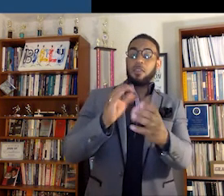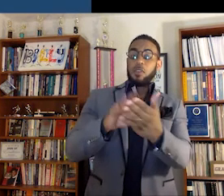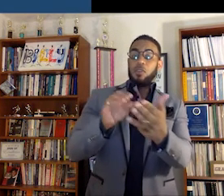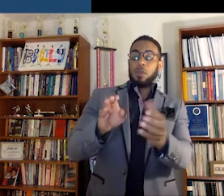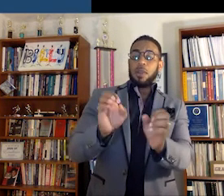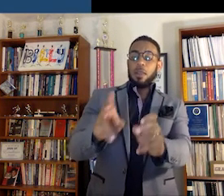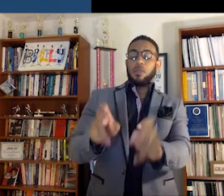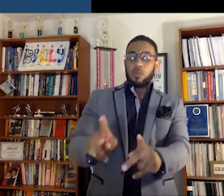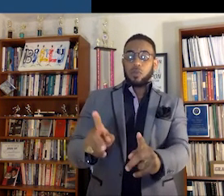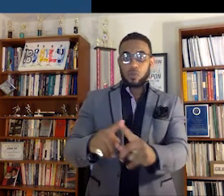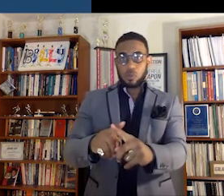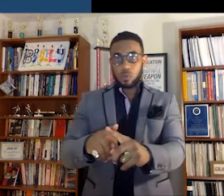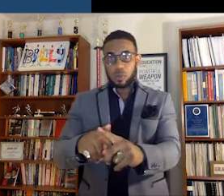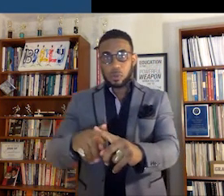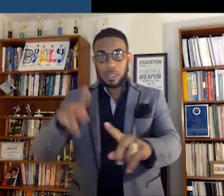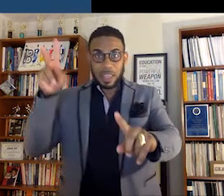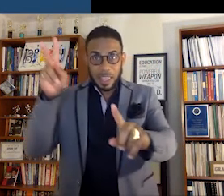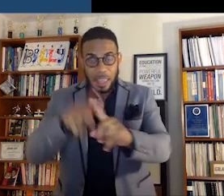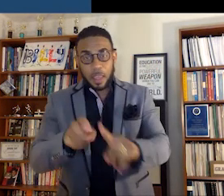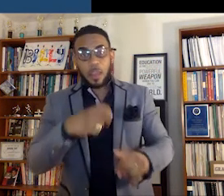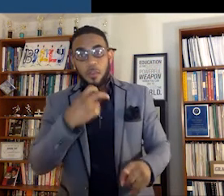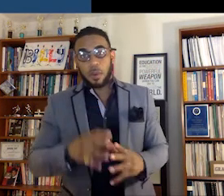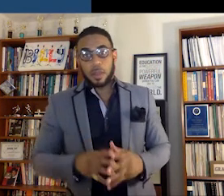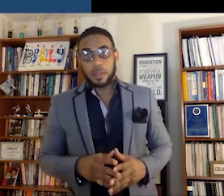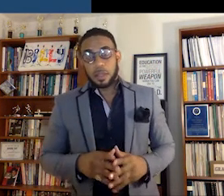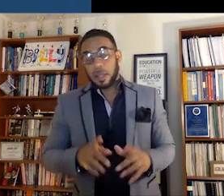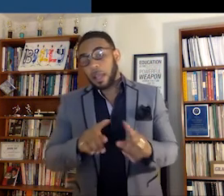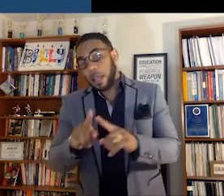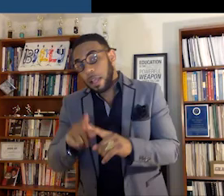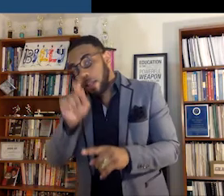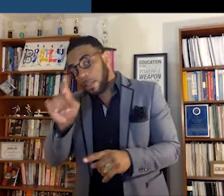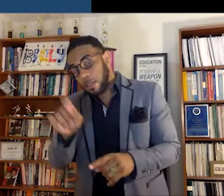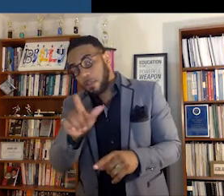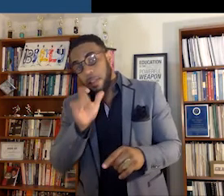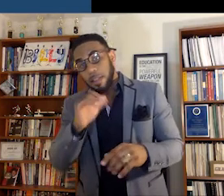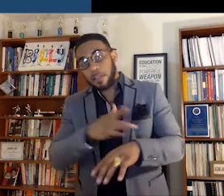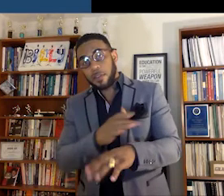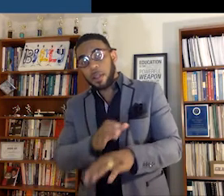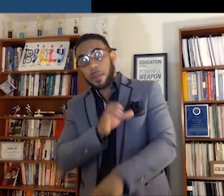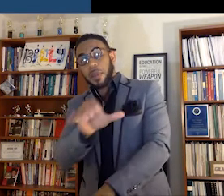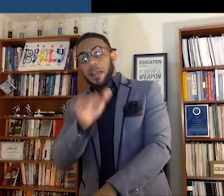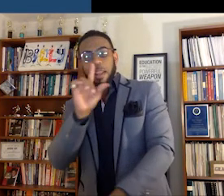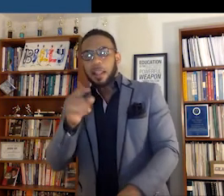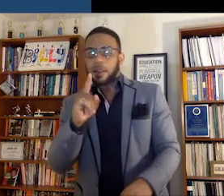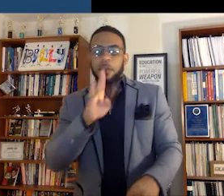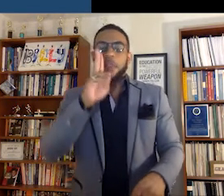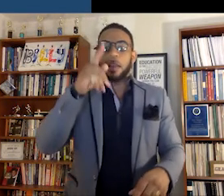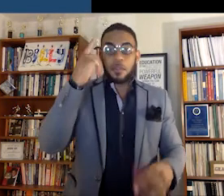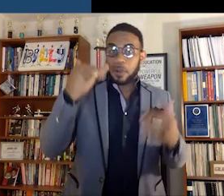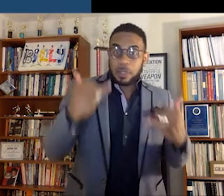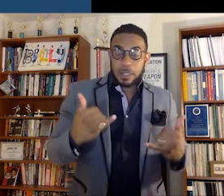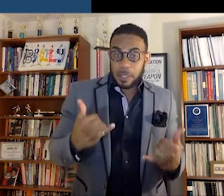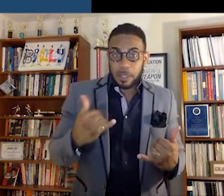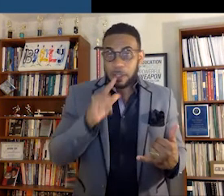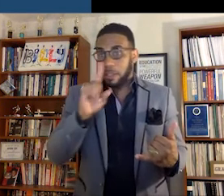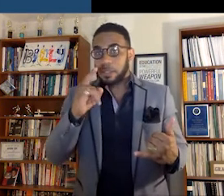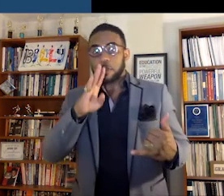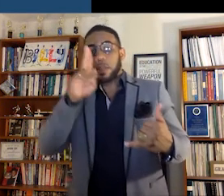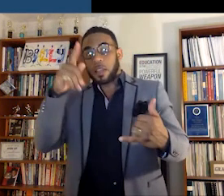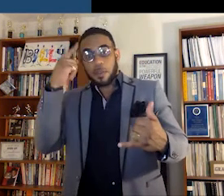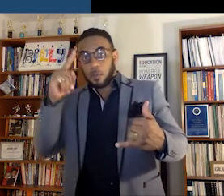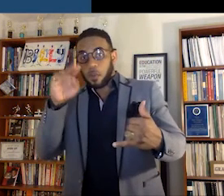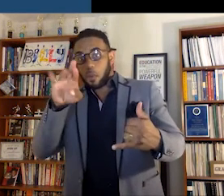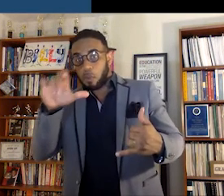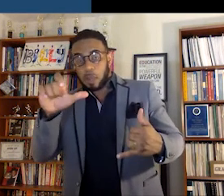students opportunities to exercise their voice. And therefore, they'll feel empowered to not just speak up for today and not just speak up